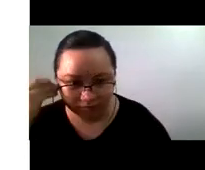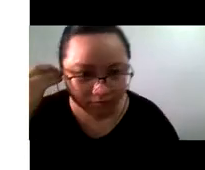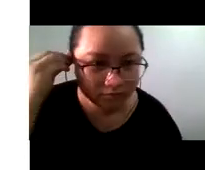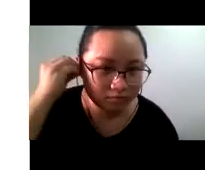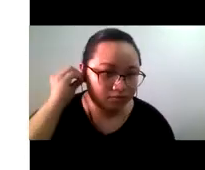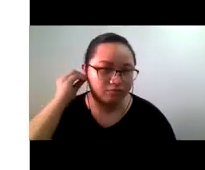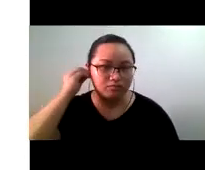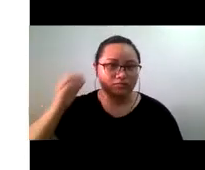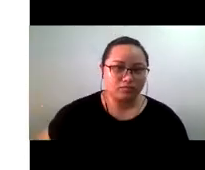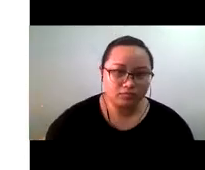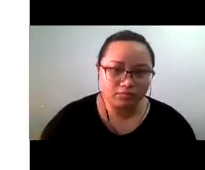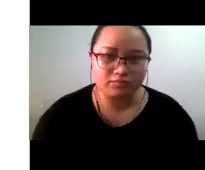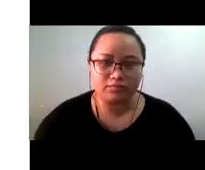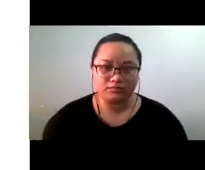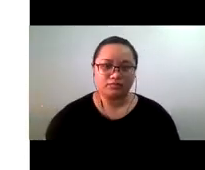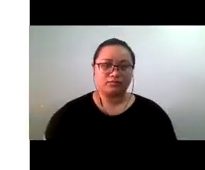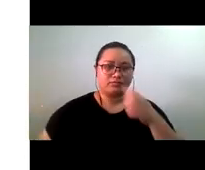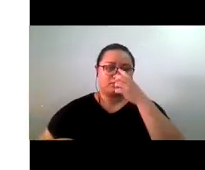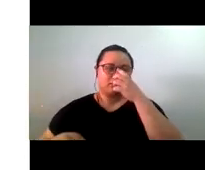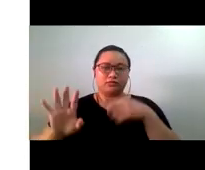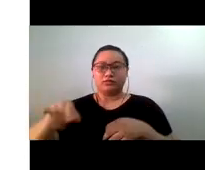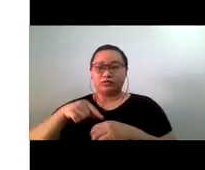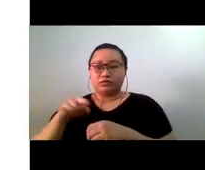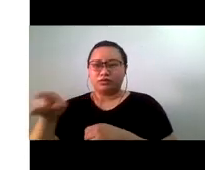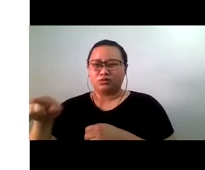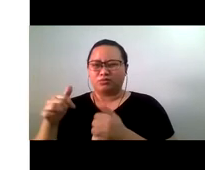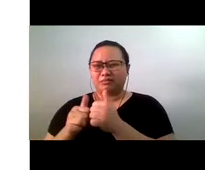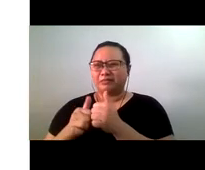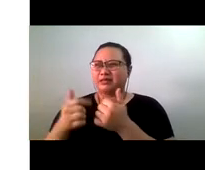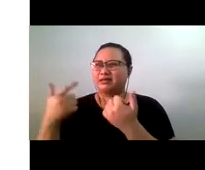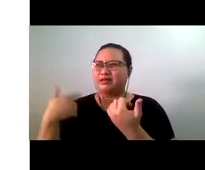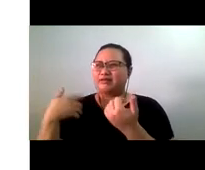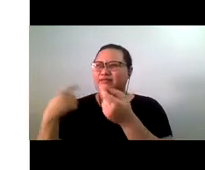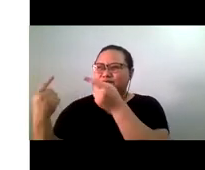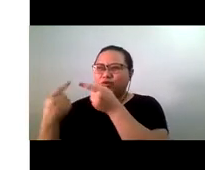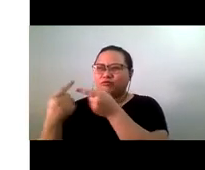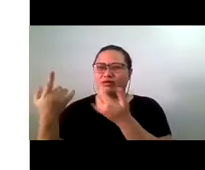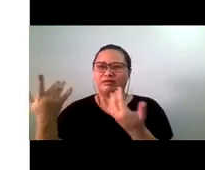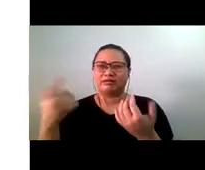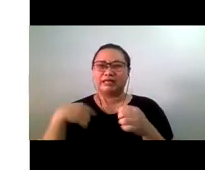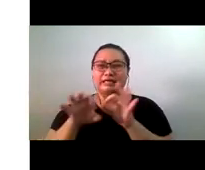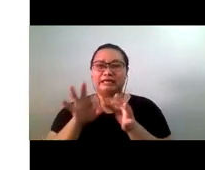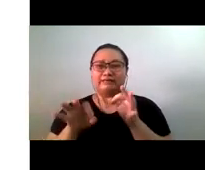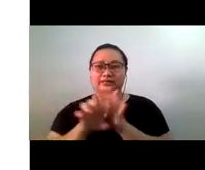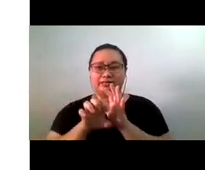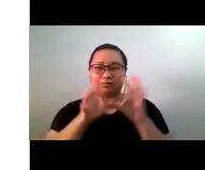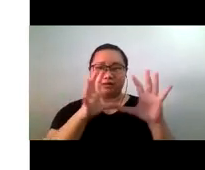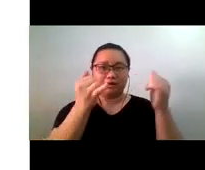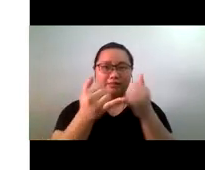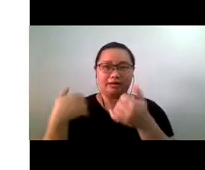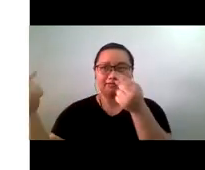that are in conflict and even in companies that are in conflict with each other. So he's a chief